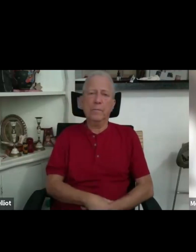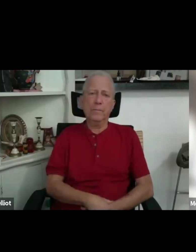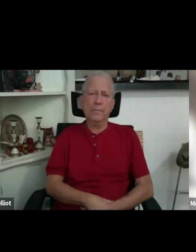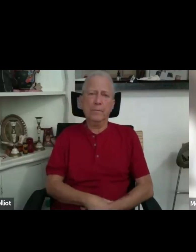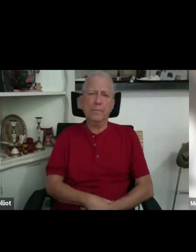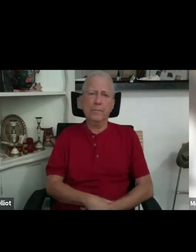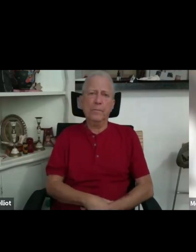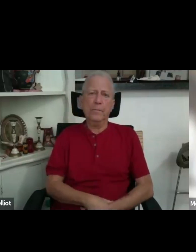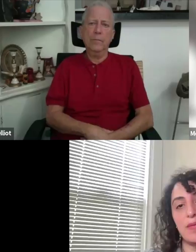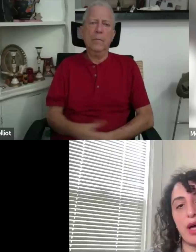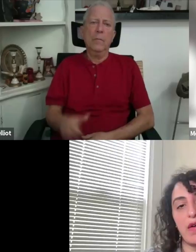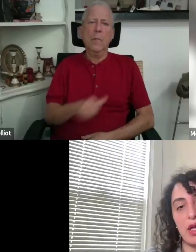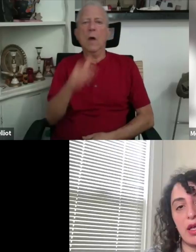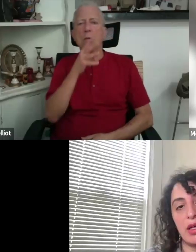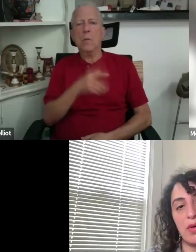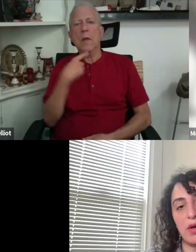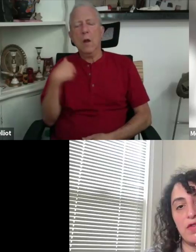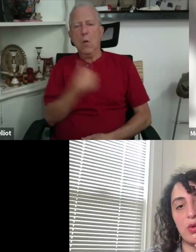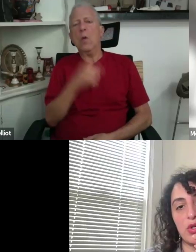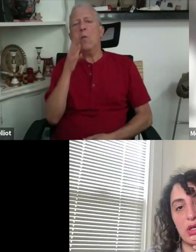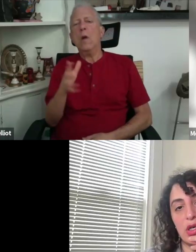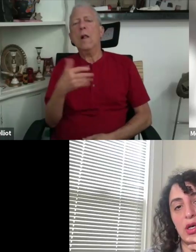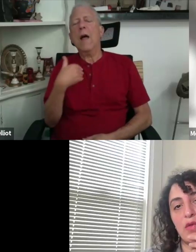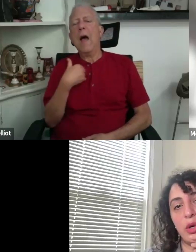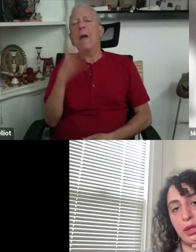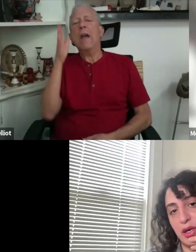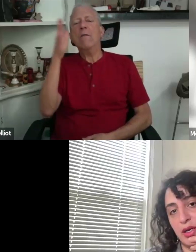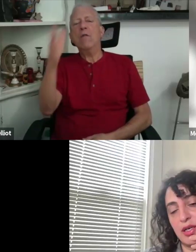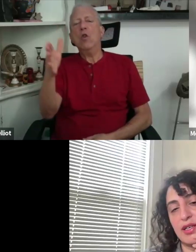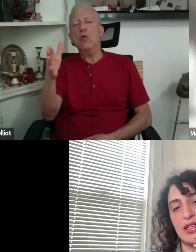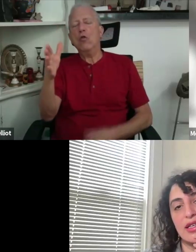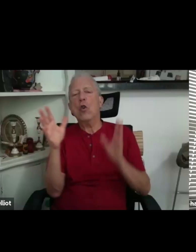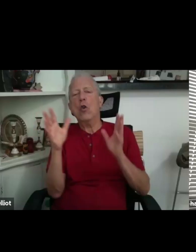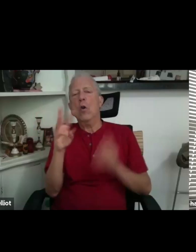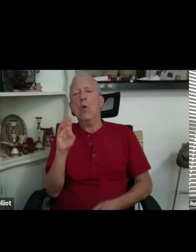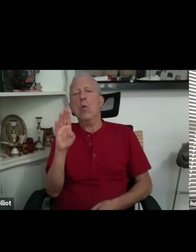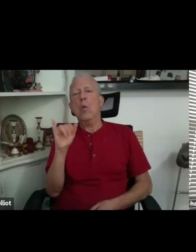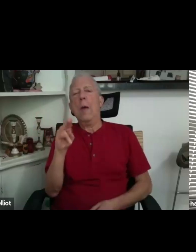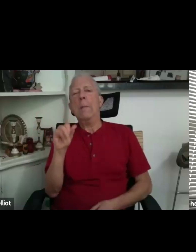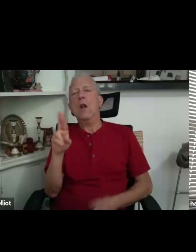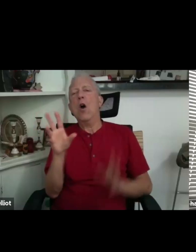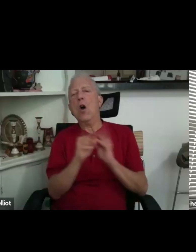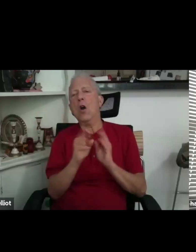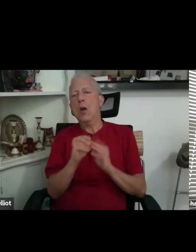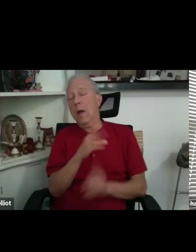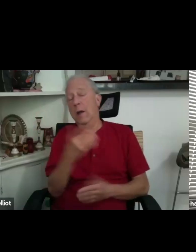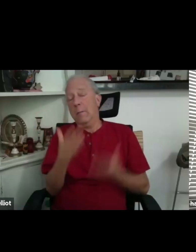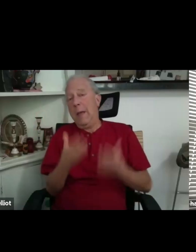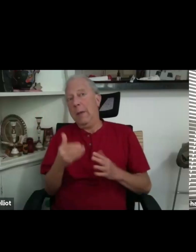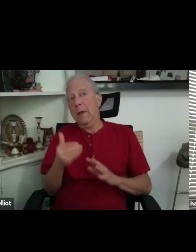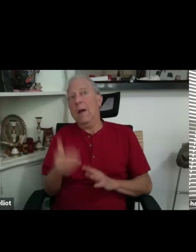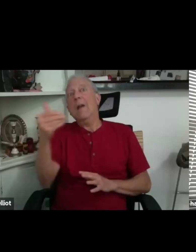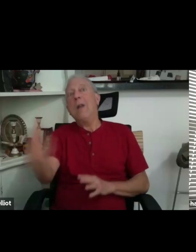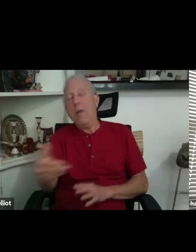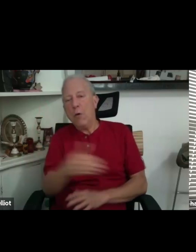So we are going to be having a future webinar, and maybe another one.